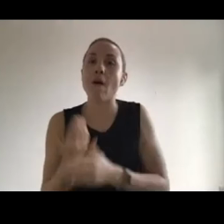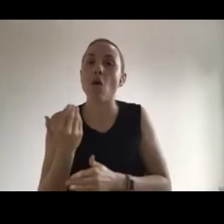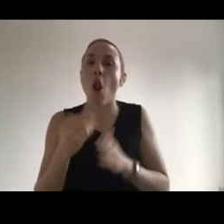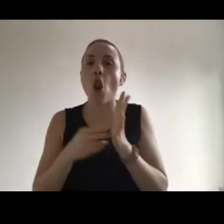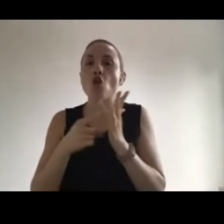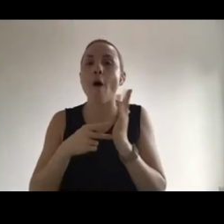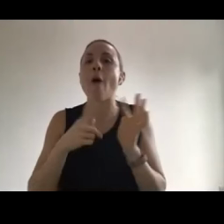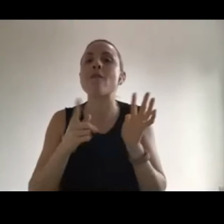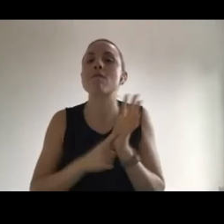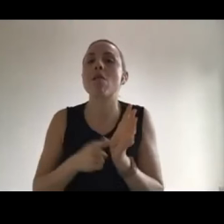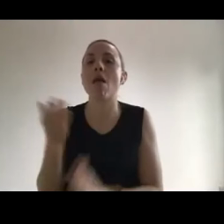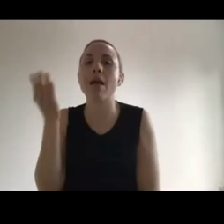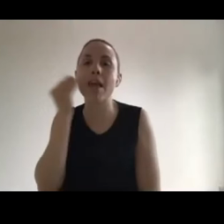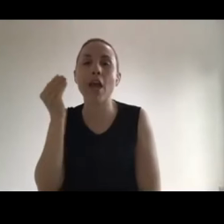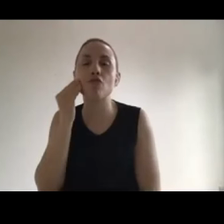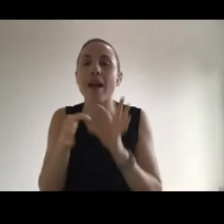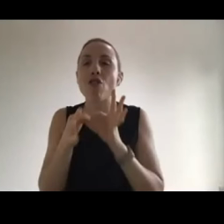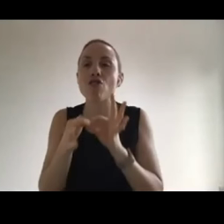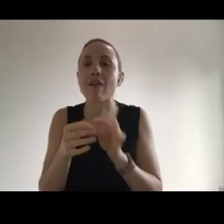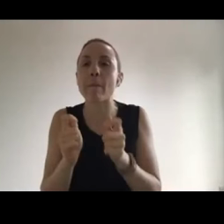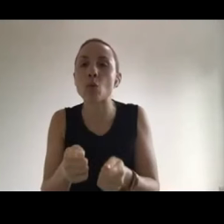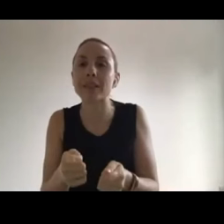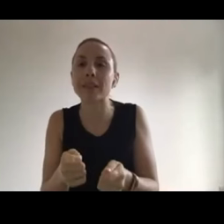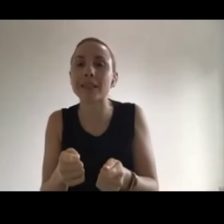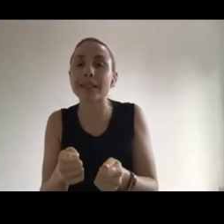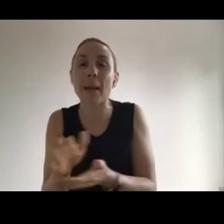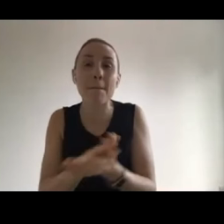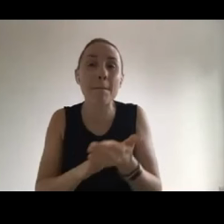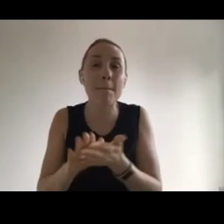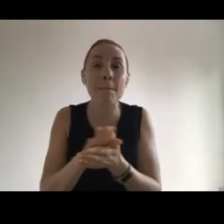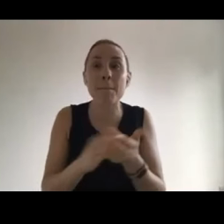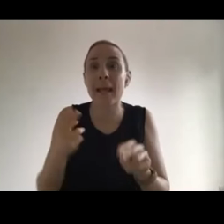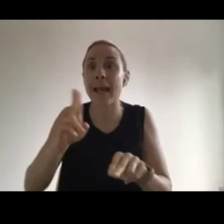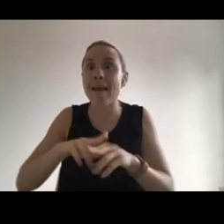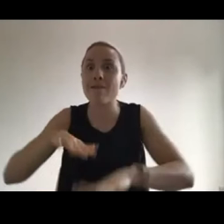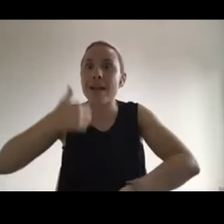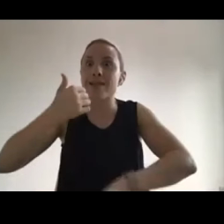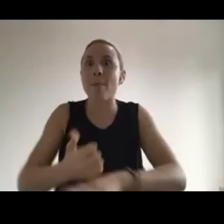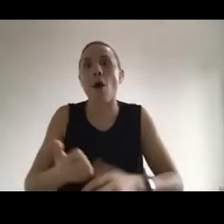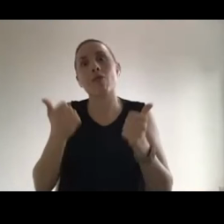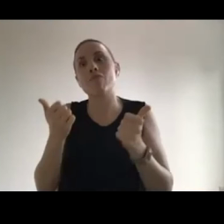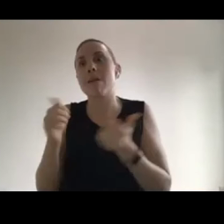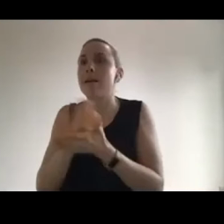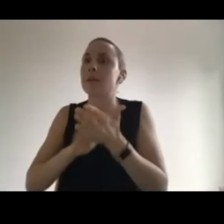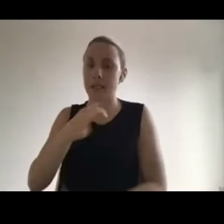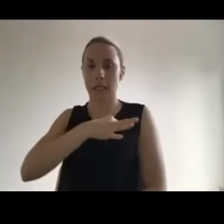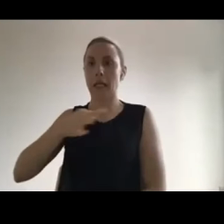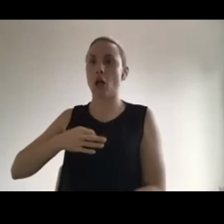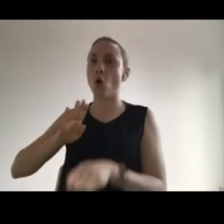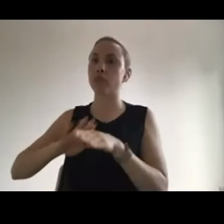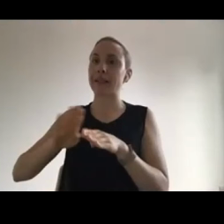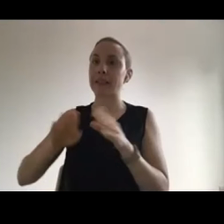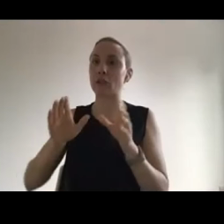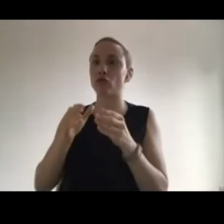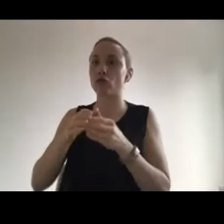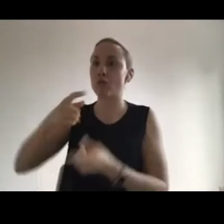novel therapeutic, it doesn't mean necessarily that it's going to be implemented and adopted in clinical practice. So we need to prepare for